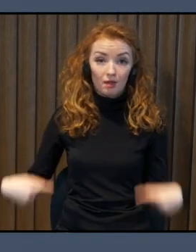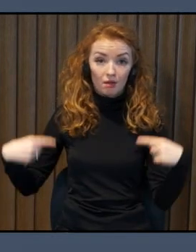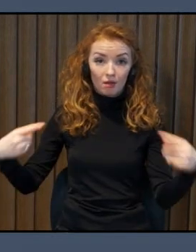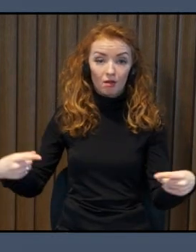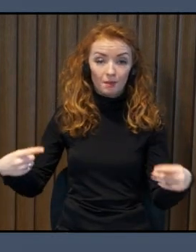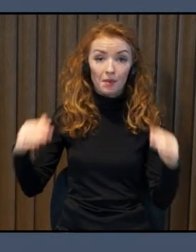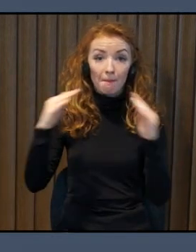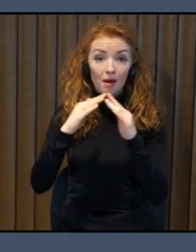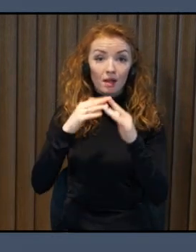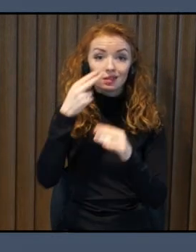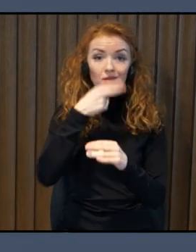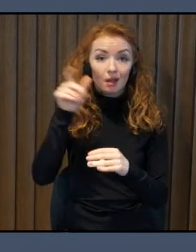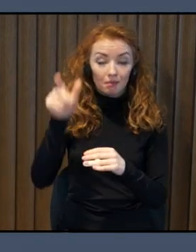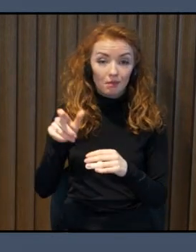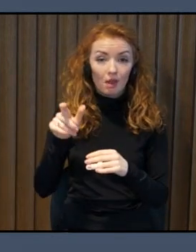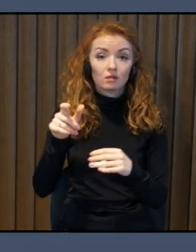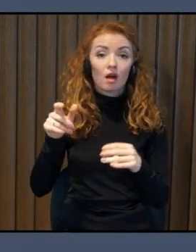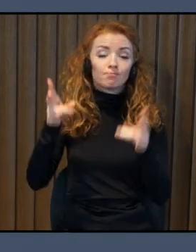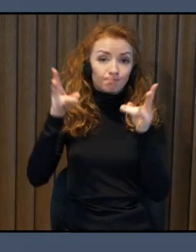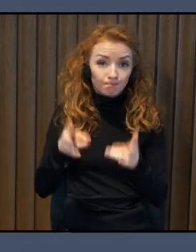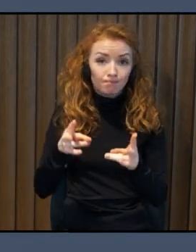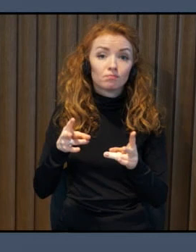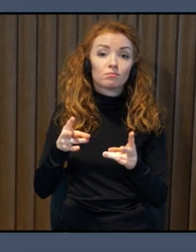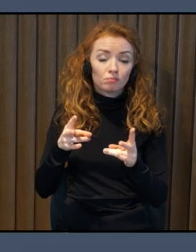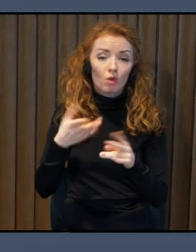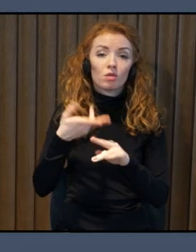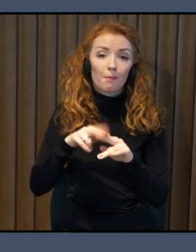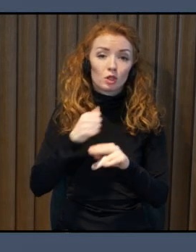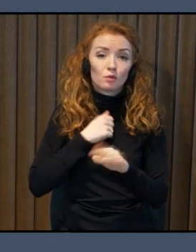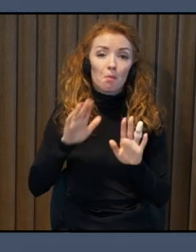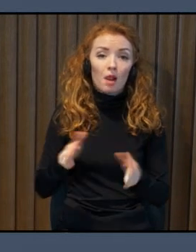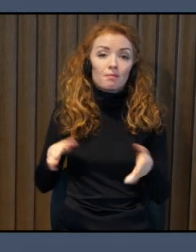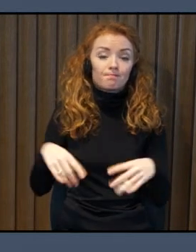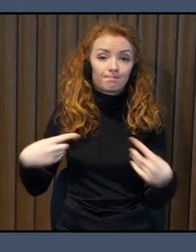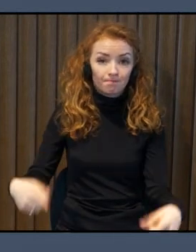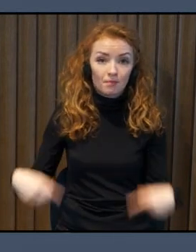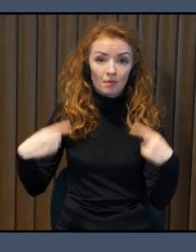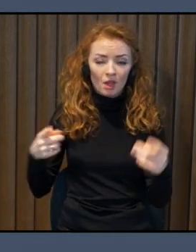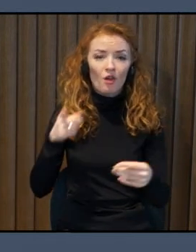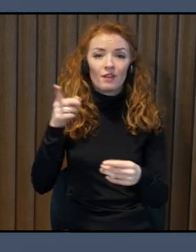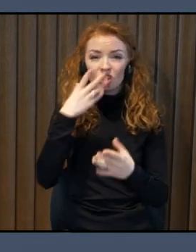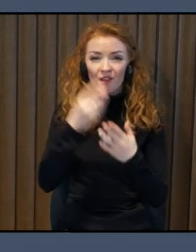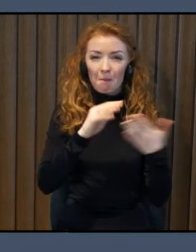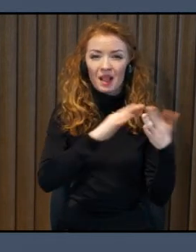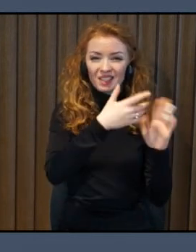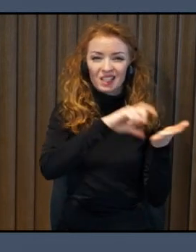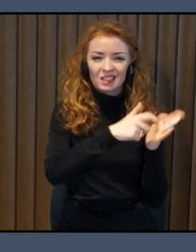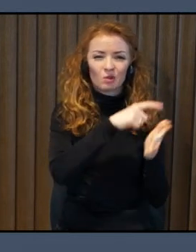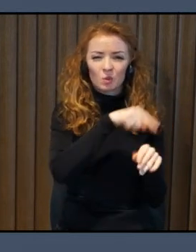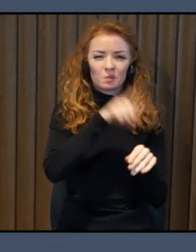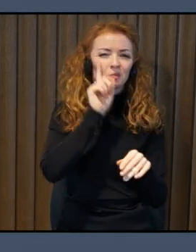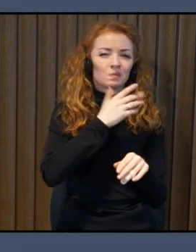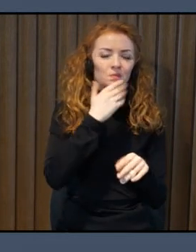who is on a wheelchair. So the owner of the house after the accident got in a wheelchair, and he understood he wouldn't